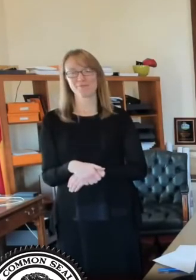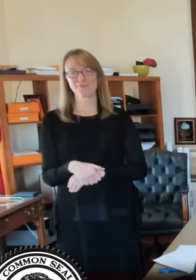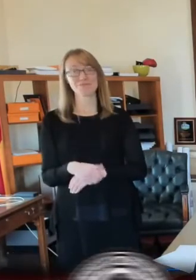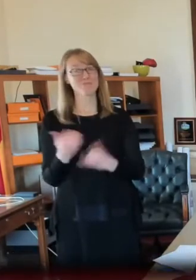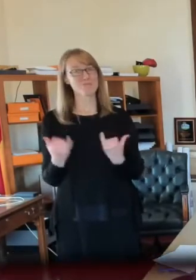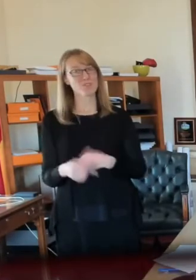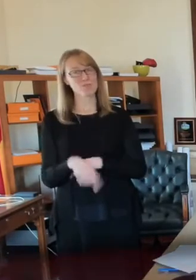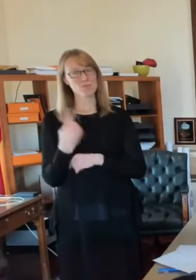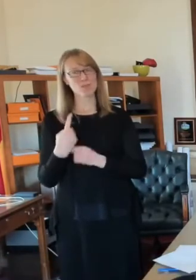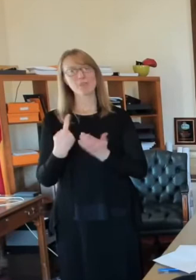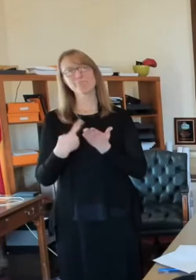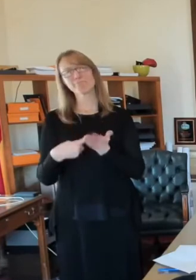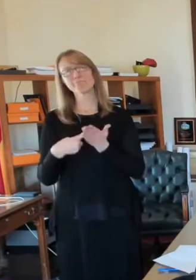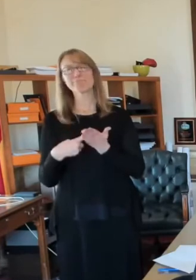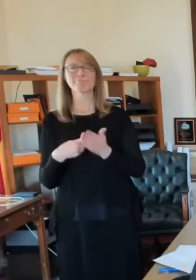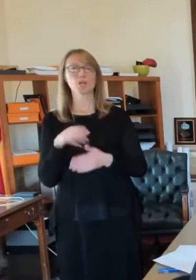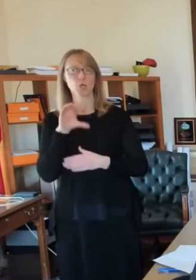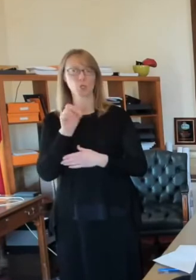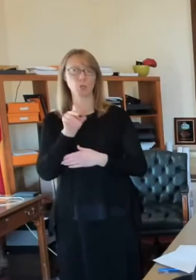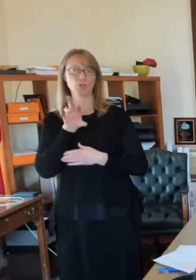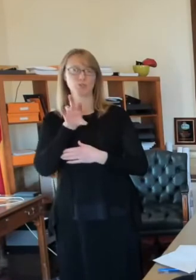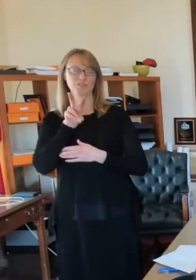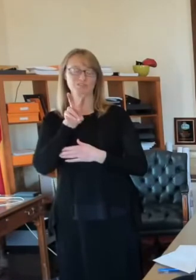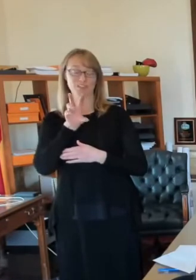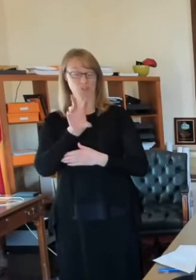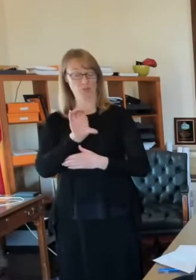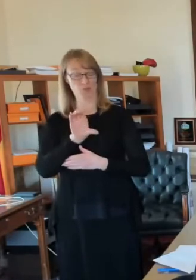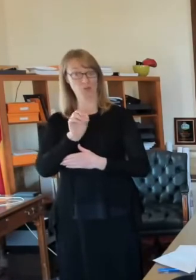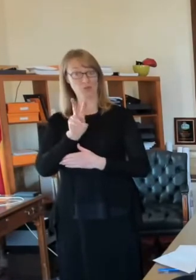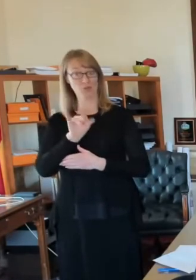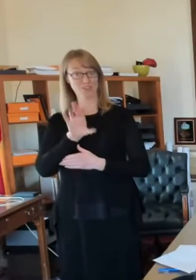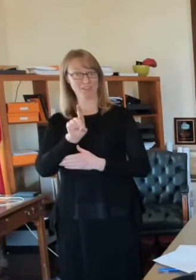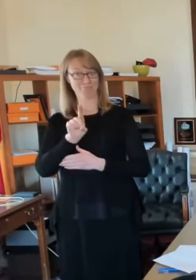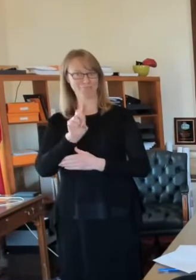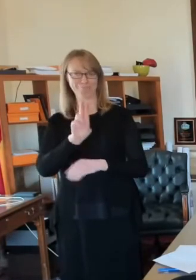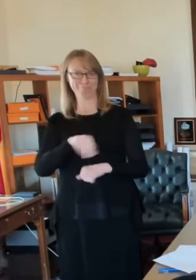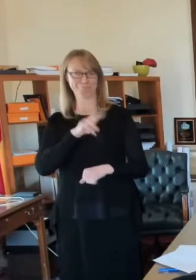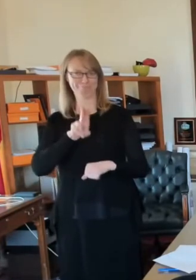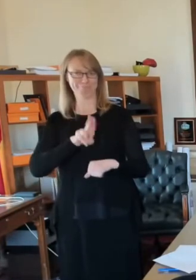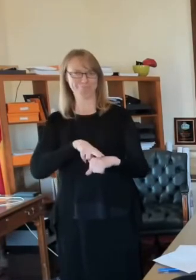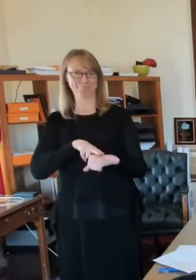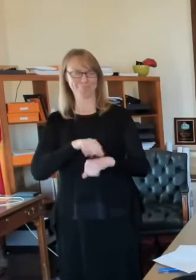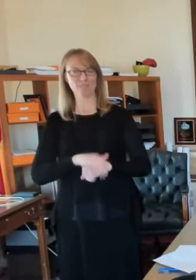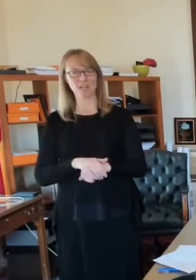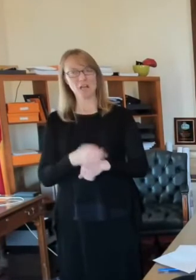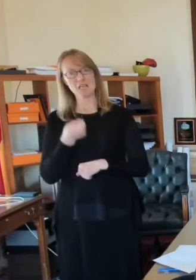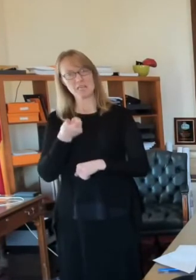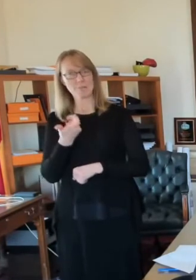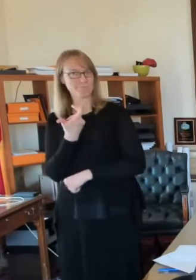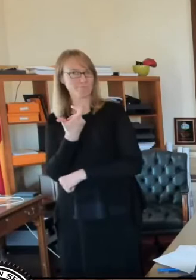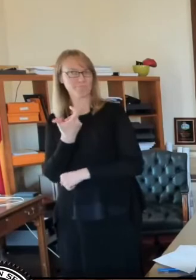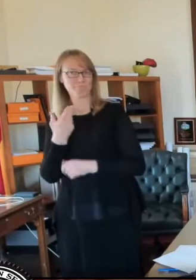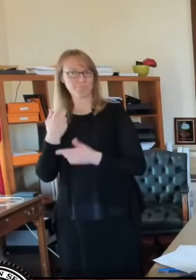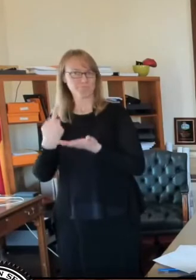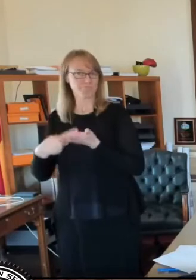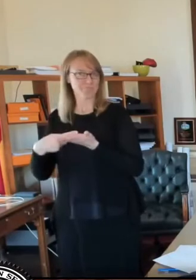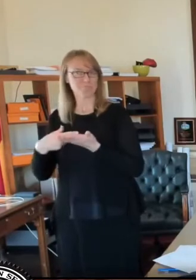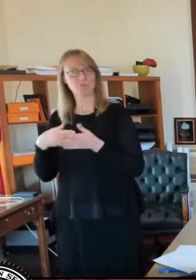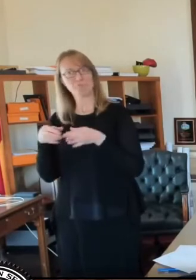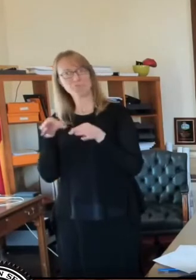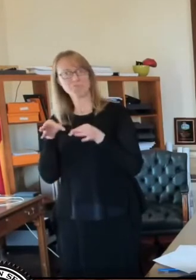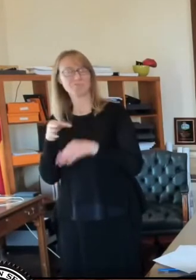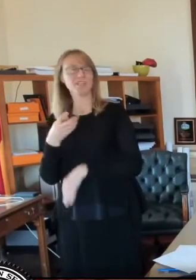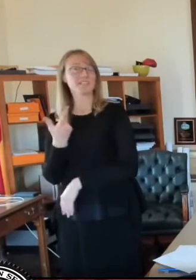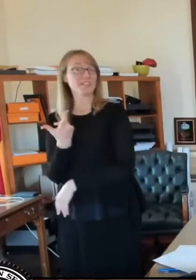today about COVID, of course, COVID numbers. We're going to talk a little bit about vaccines. And then, of course, we'll take your